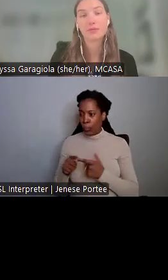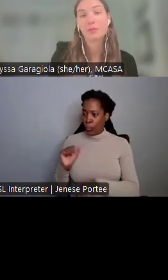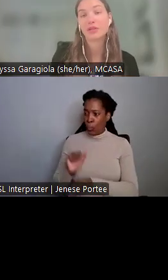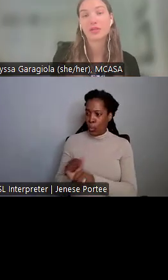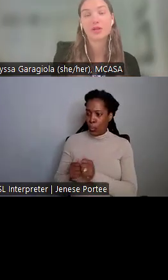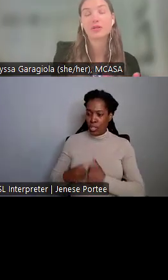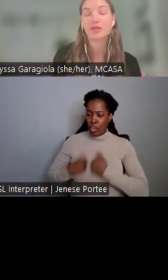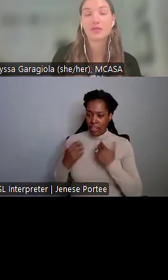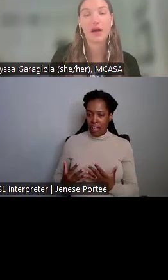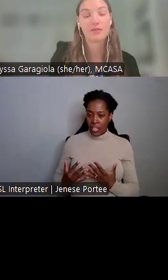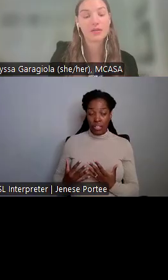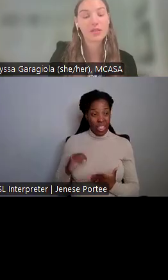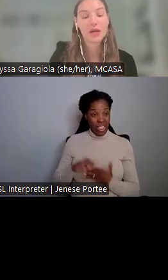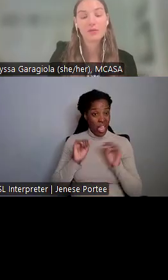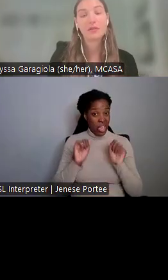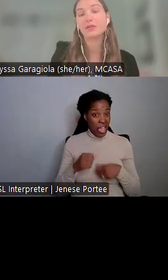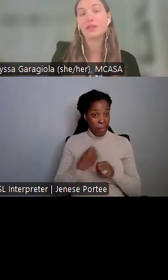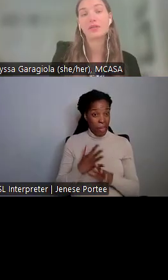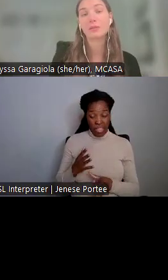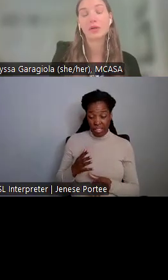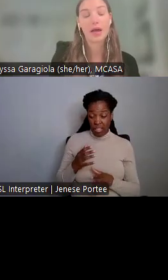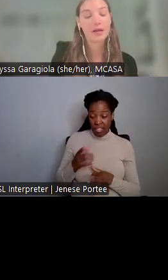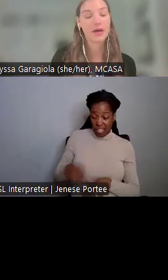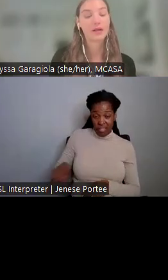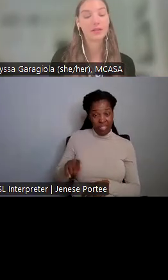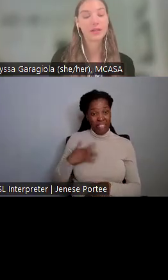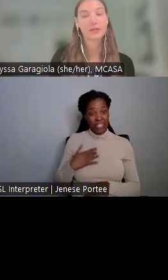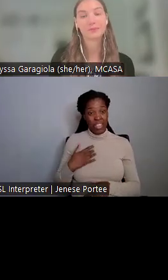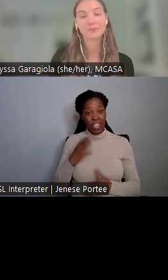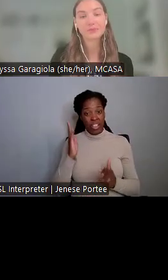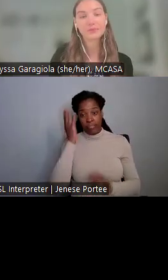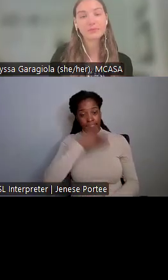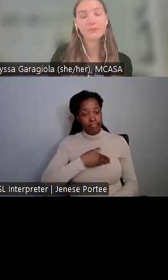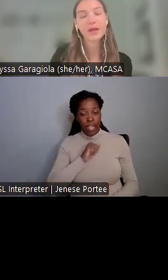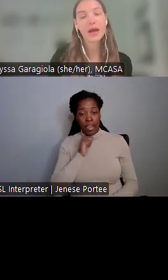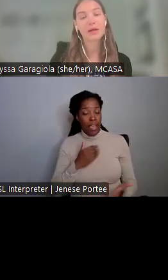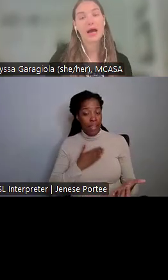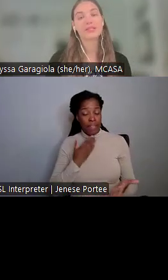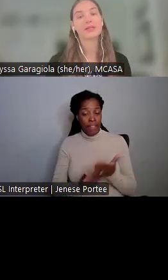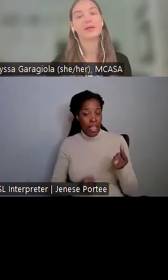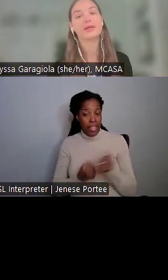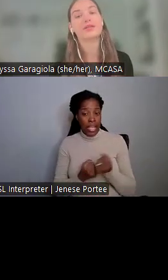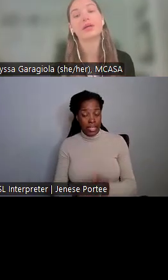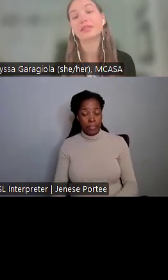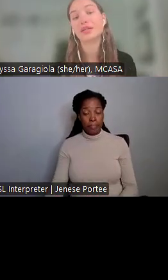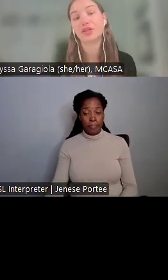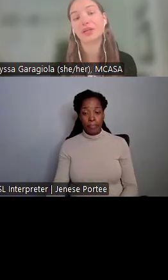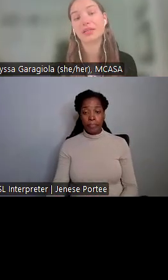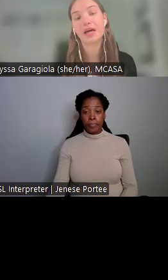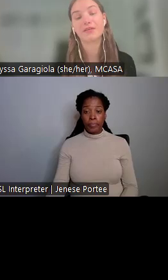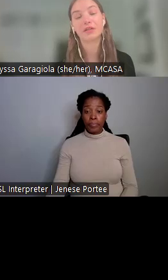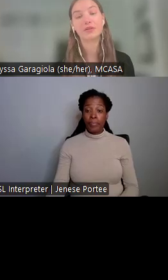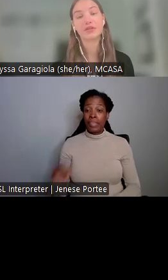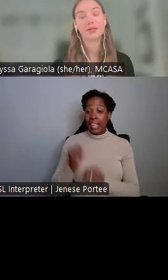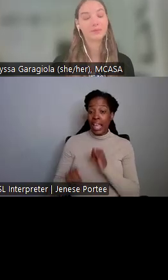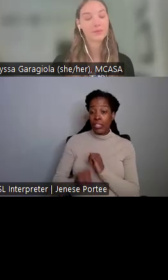underserved populations or underserved survivors feel invisible and invalidated. And lastly, tokenization